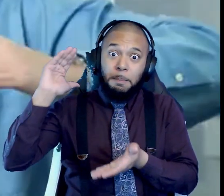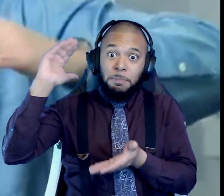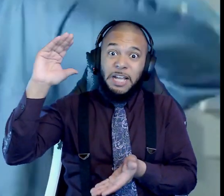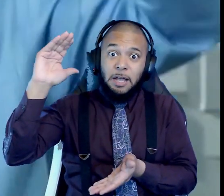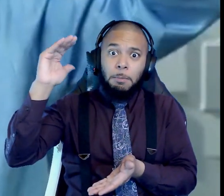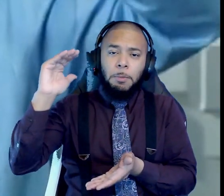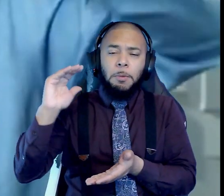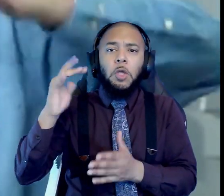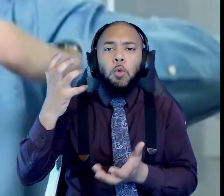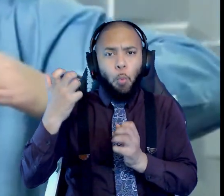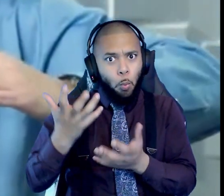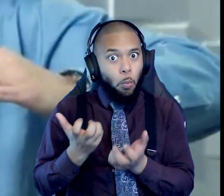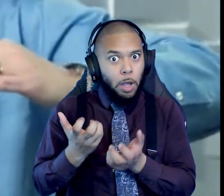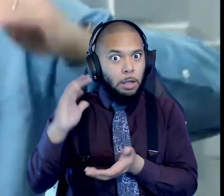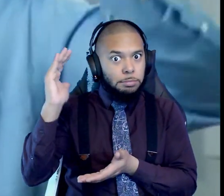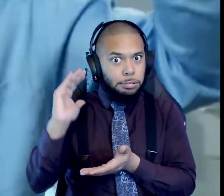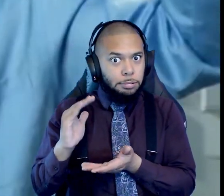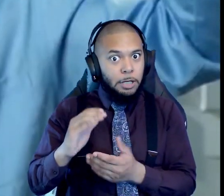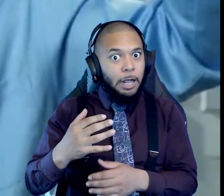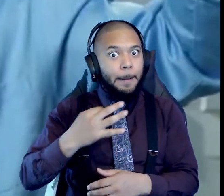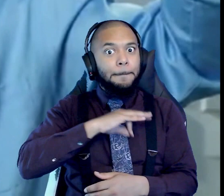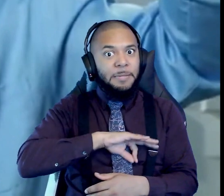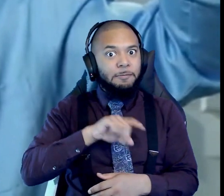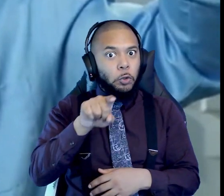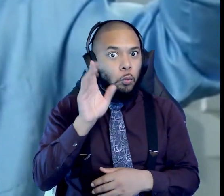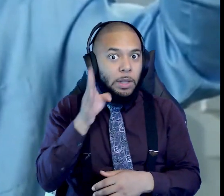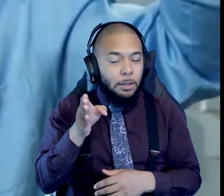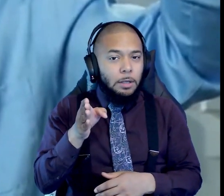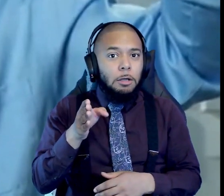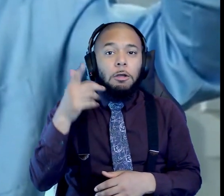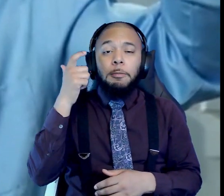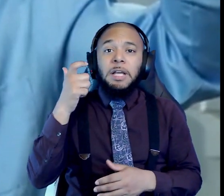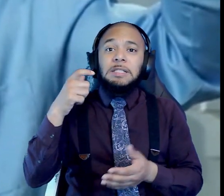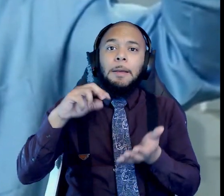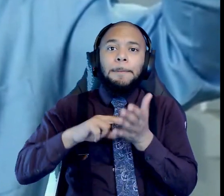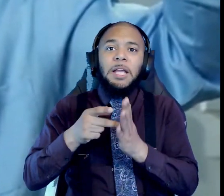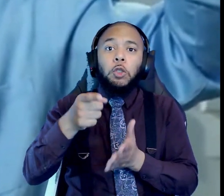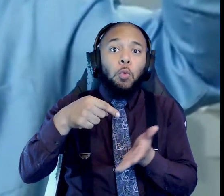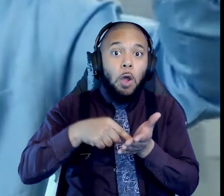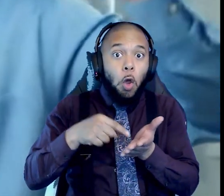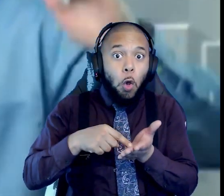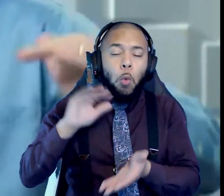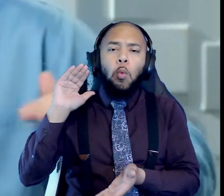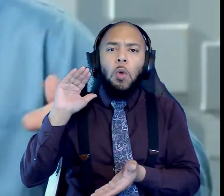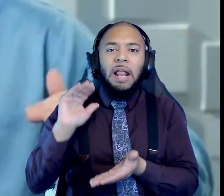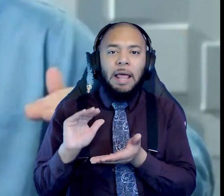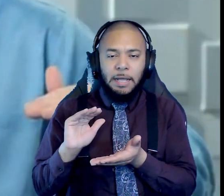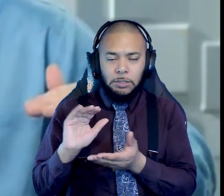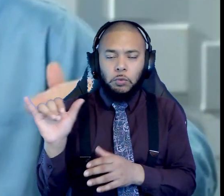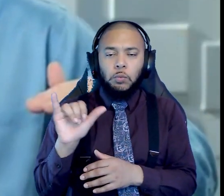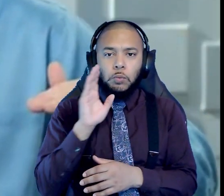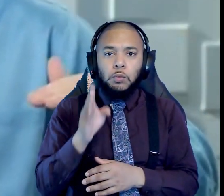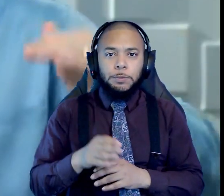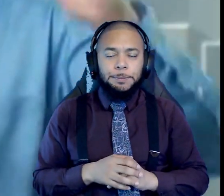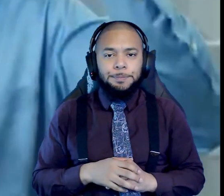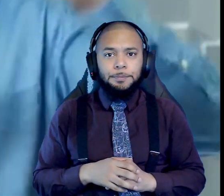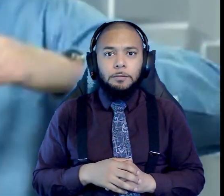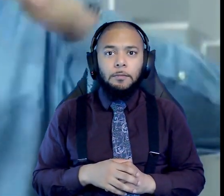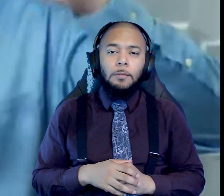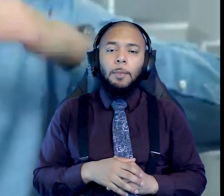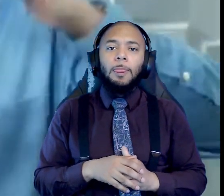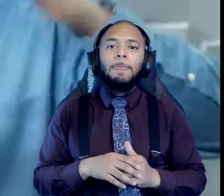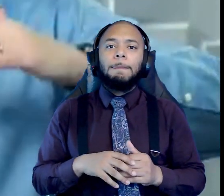that's to your advantage because as that happens your tax amount that you owe to the government will also decrease so